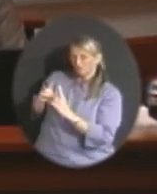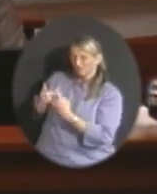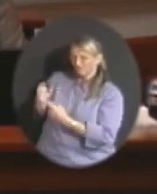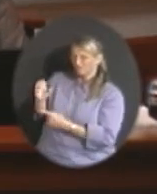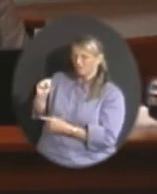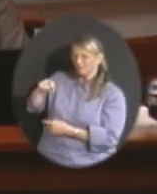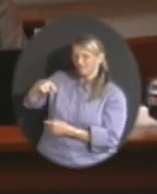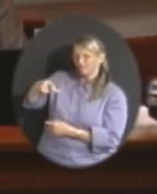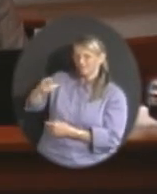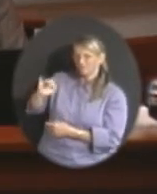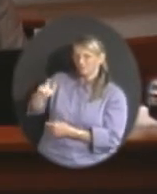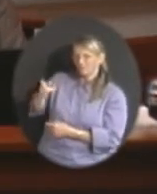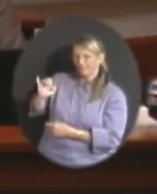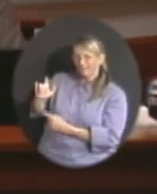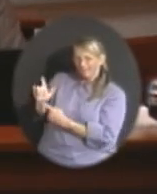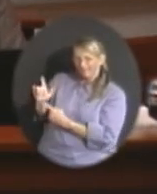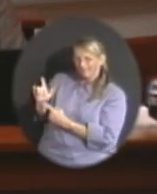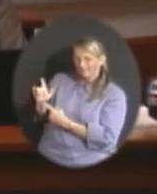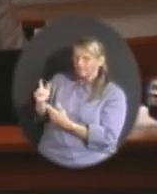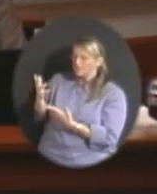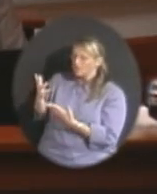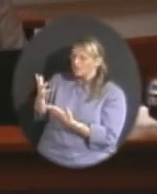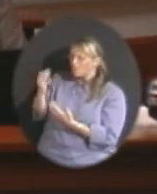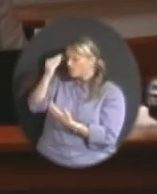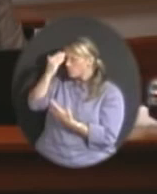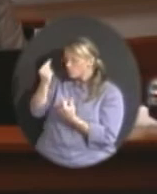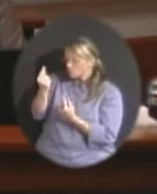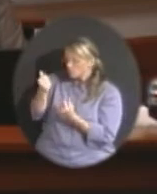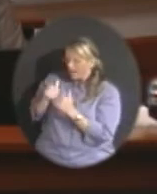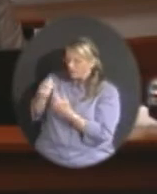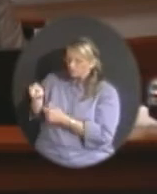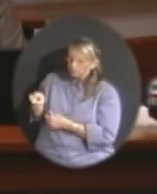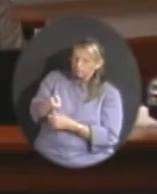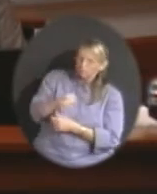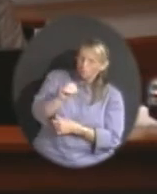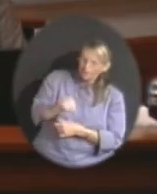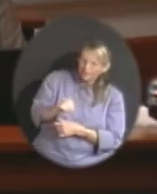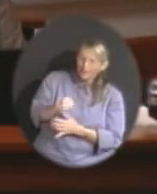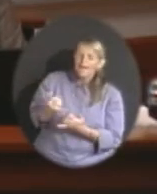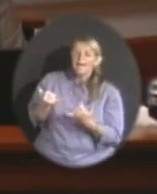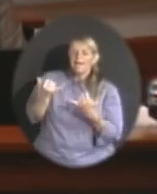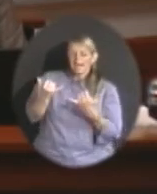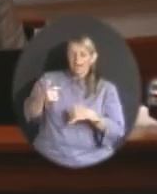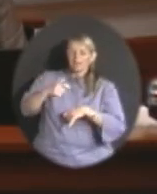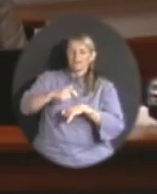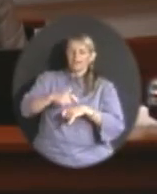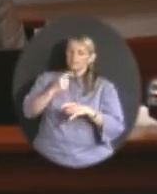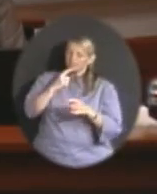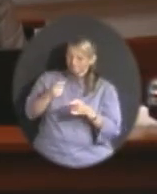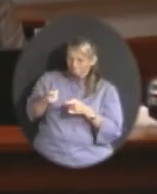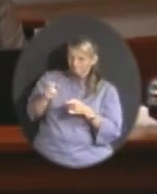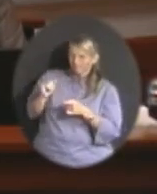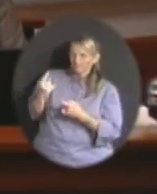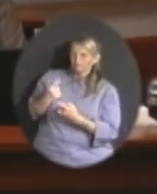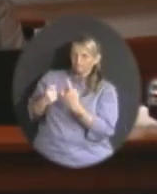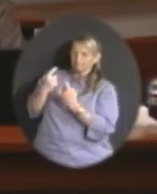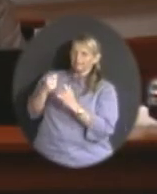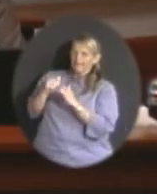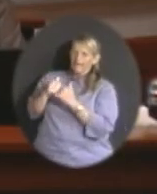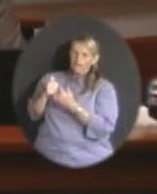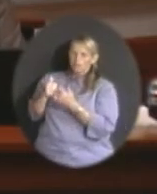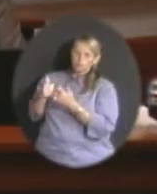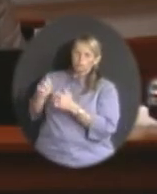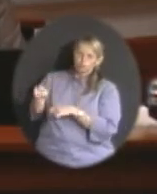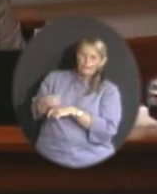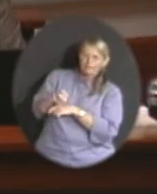what they can do to get into our district. It's that time of year right now that we handle those transfer questions and move-in questions and so forth, so